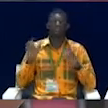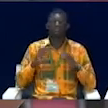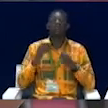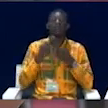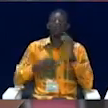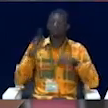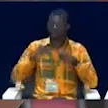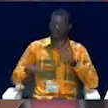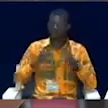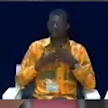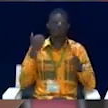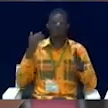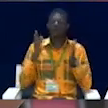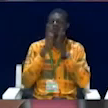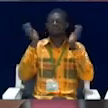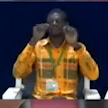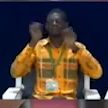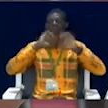the Lord!